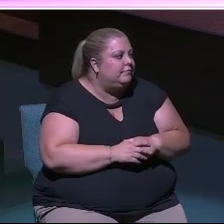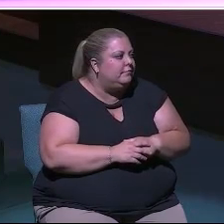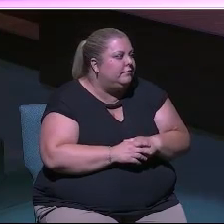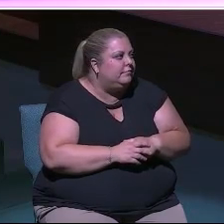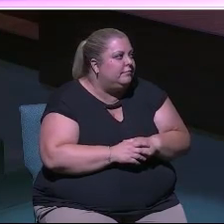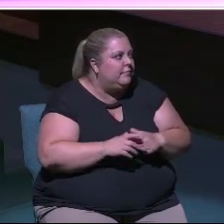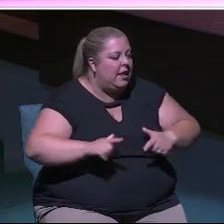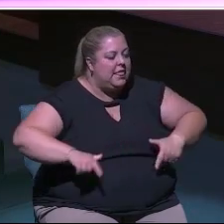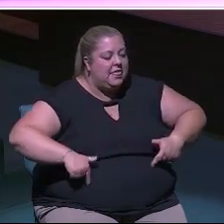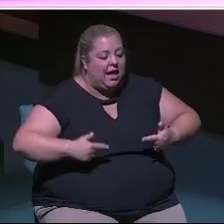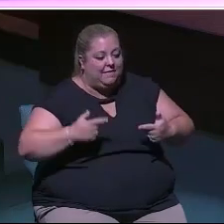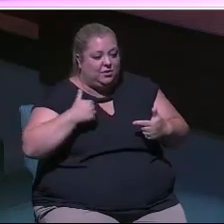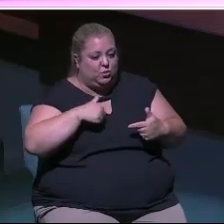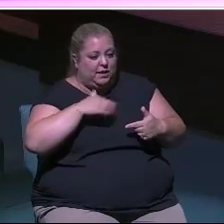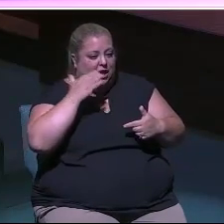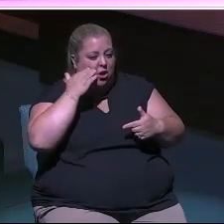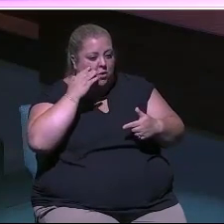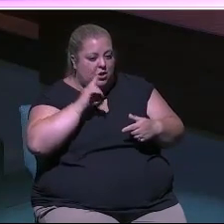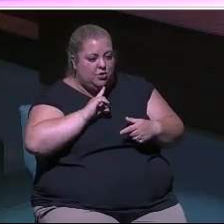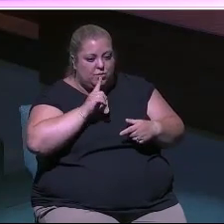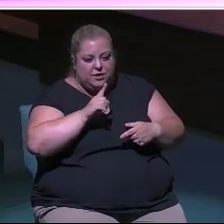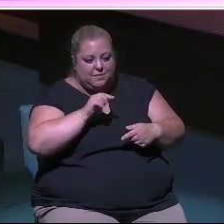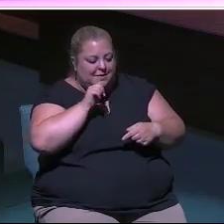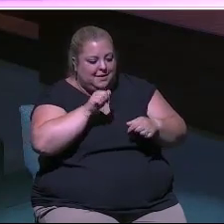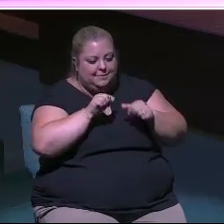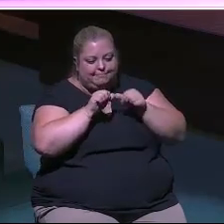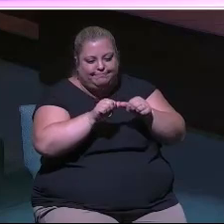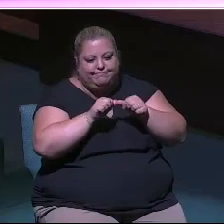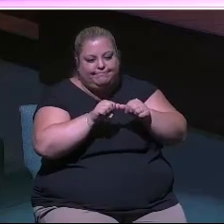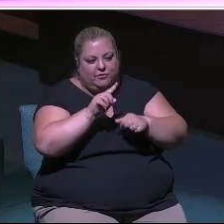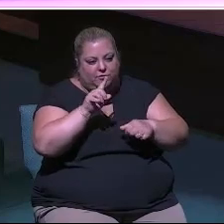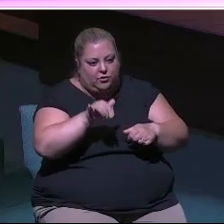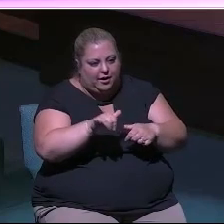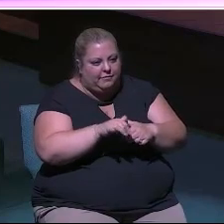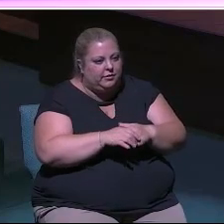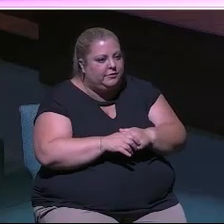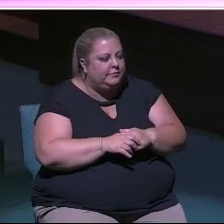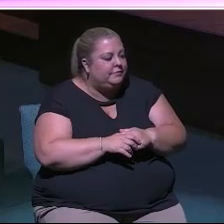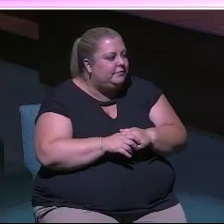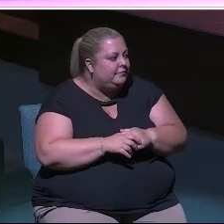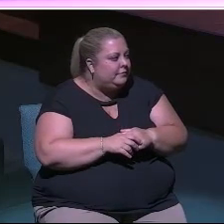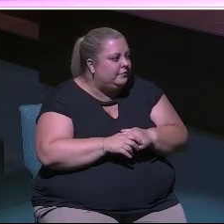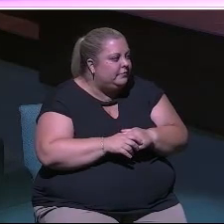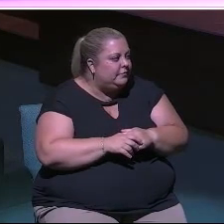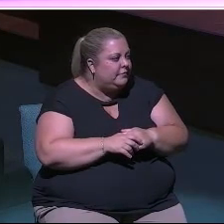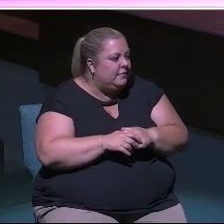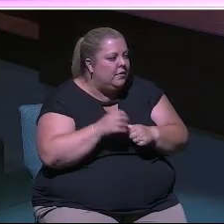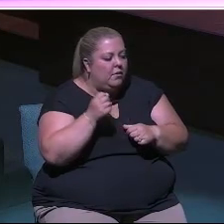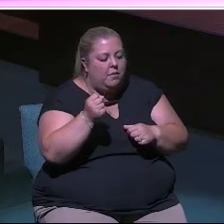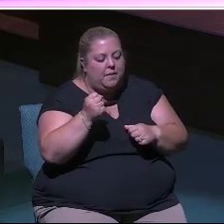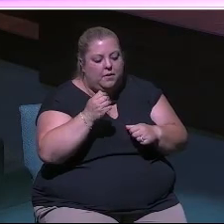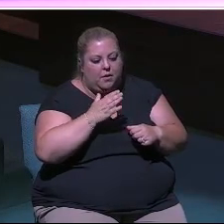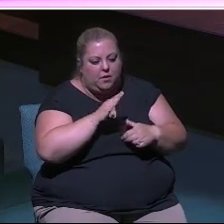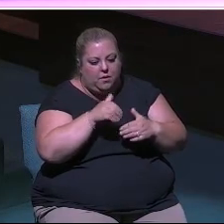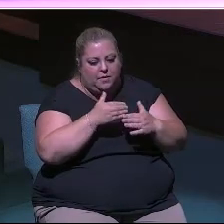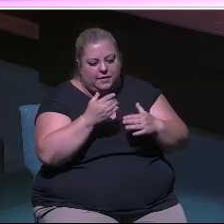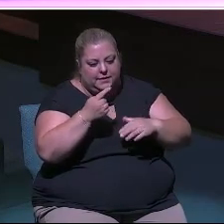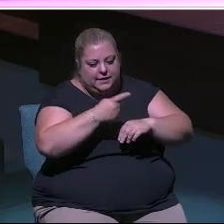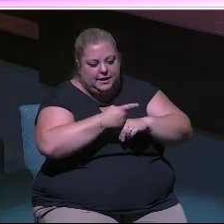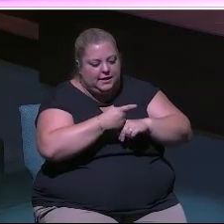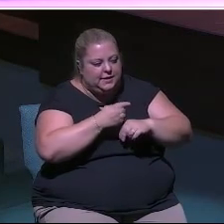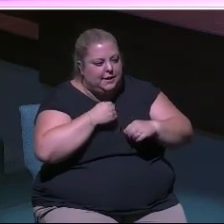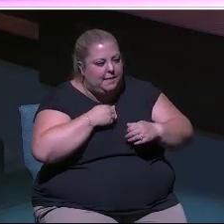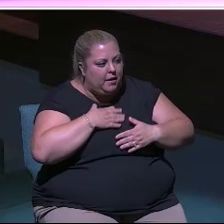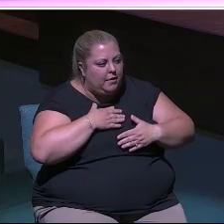Life as we know it is real, but it doesn't last forever. Psalm 39, behold, thou hast made my days as a handbreadth.